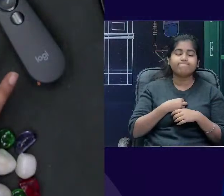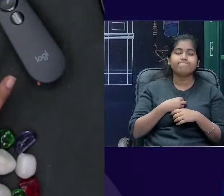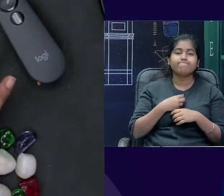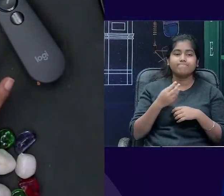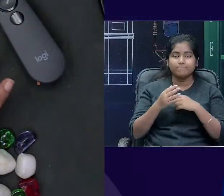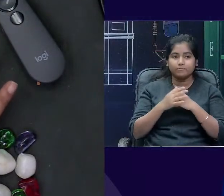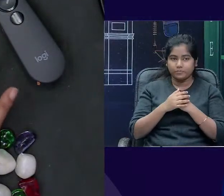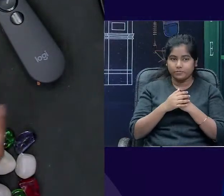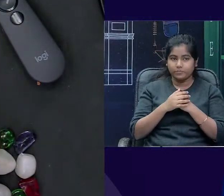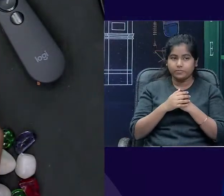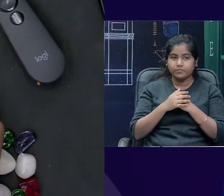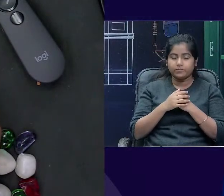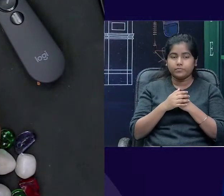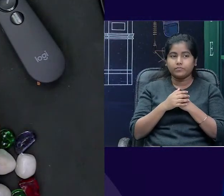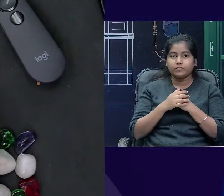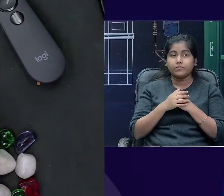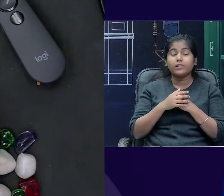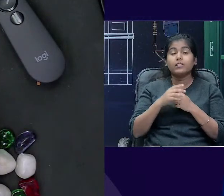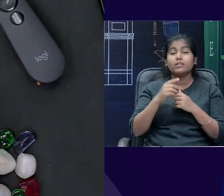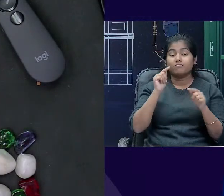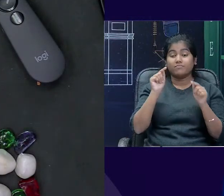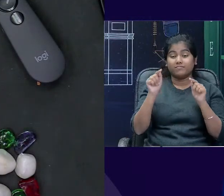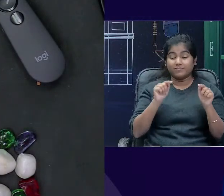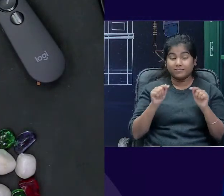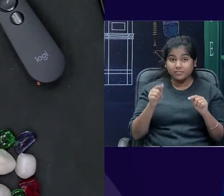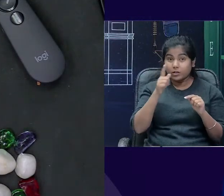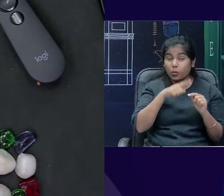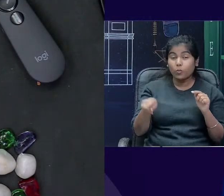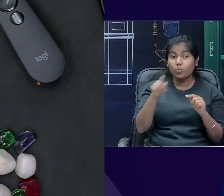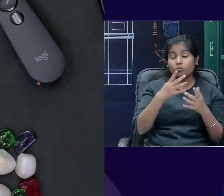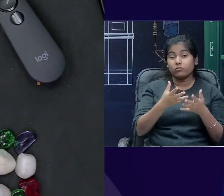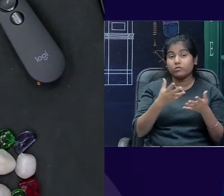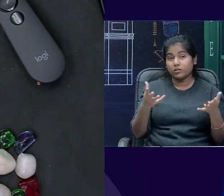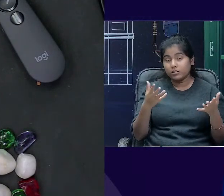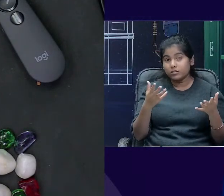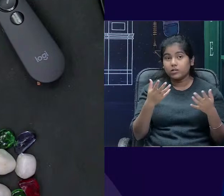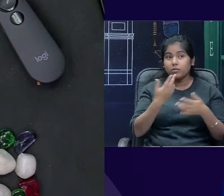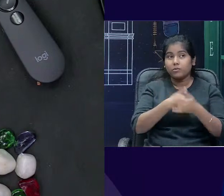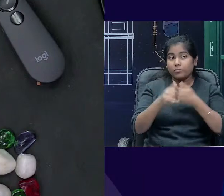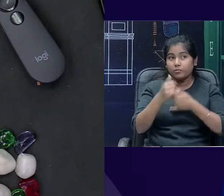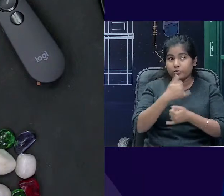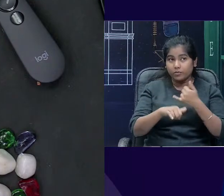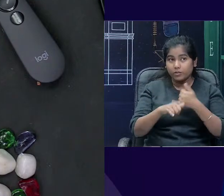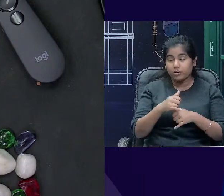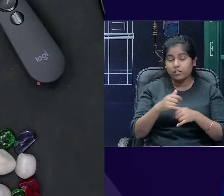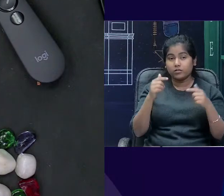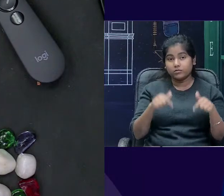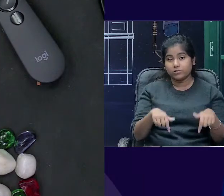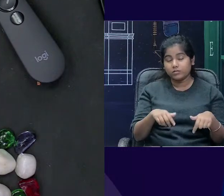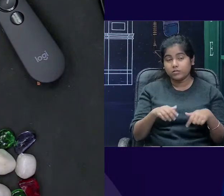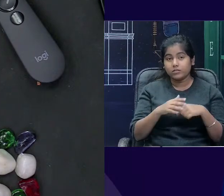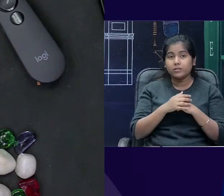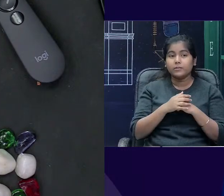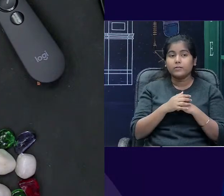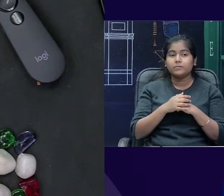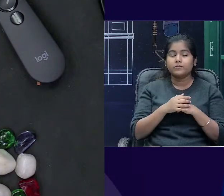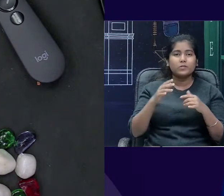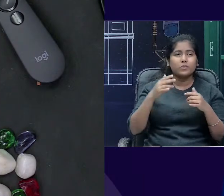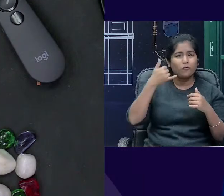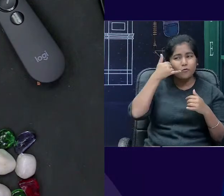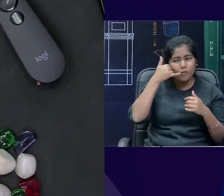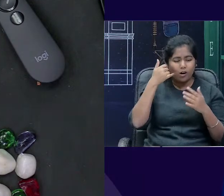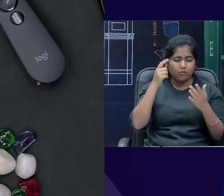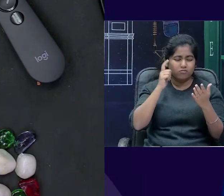Disappointed. So this is these are the things which we play nowadays daily. We see in our mobile